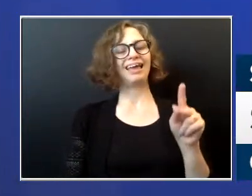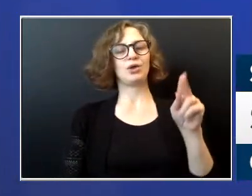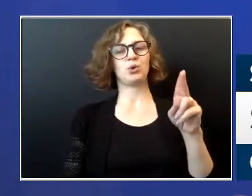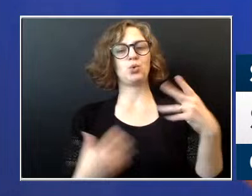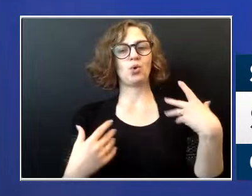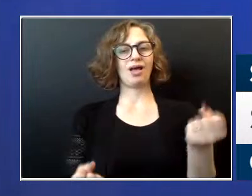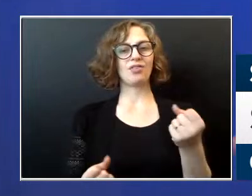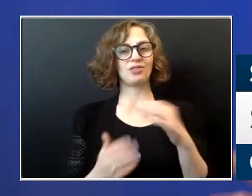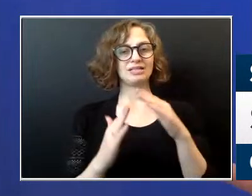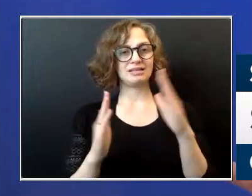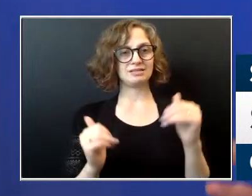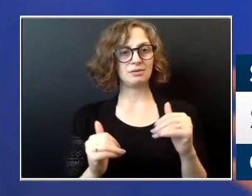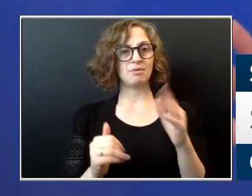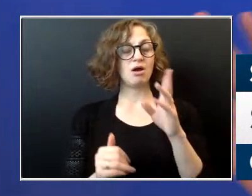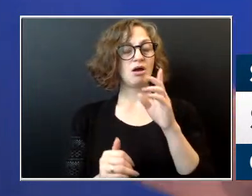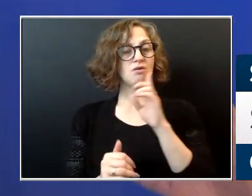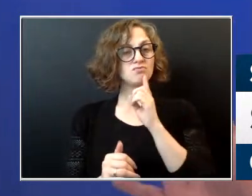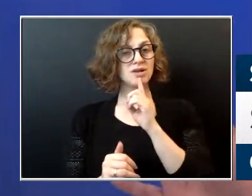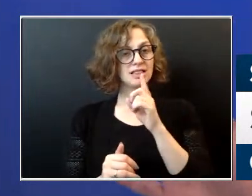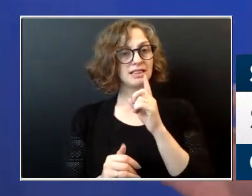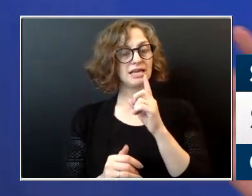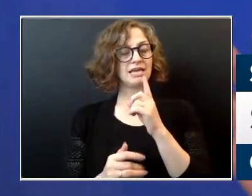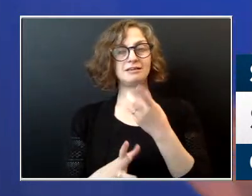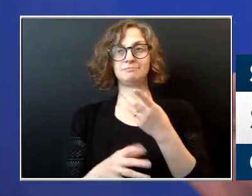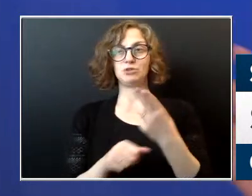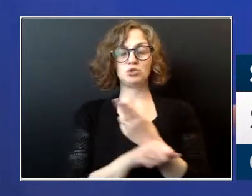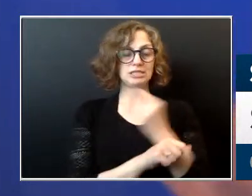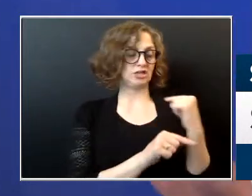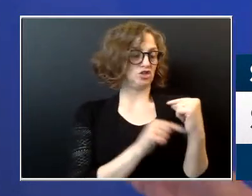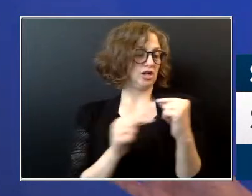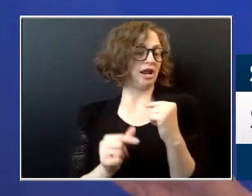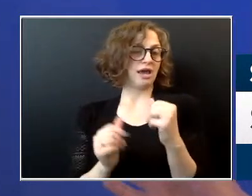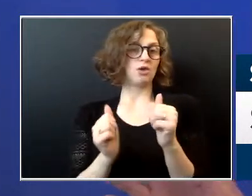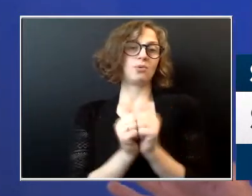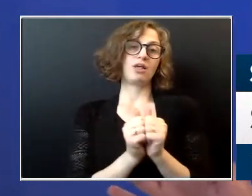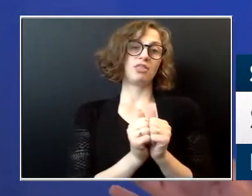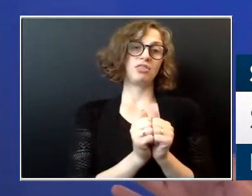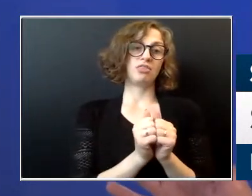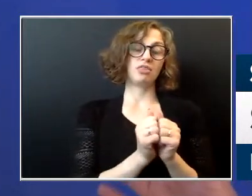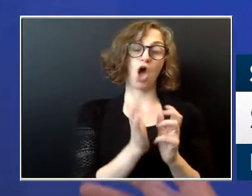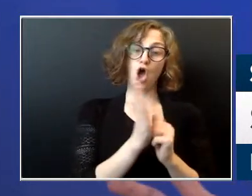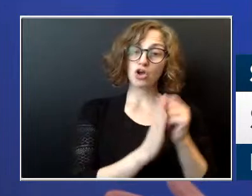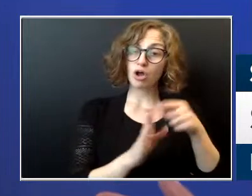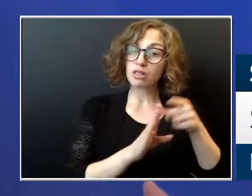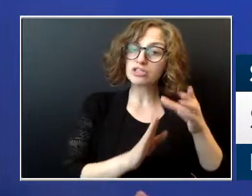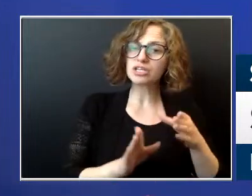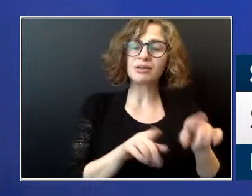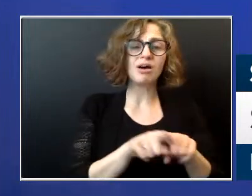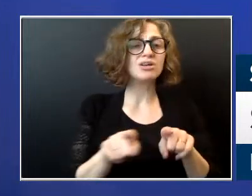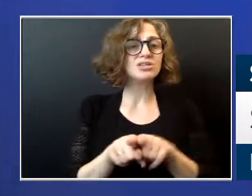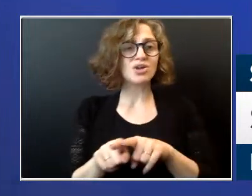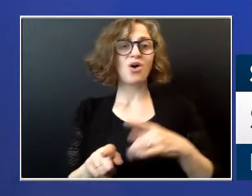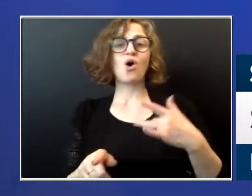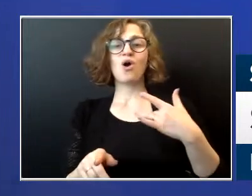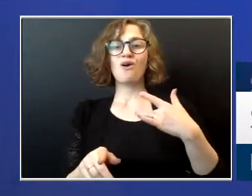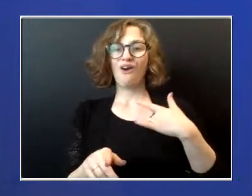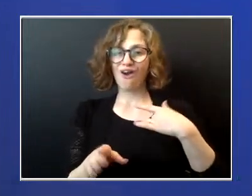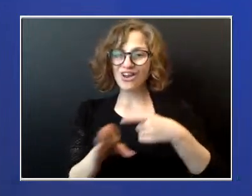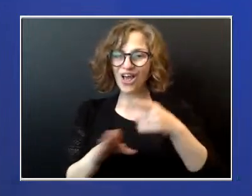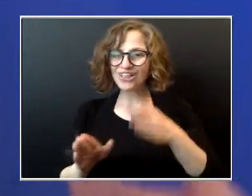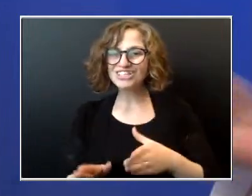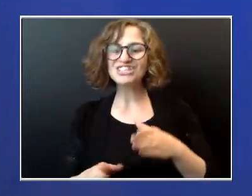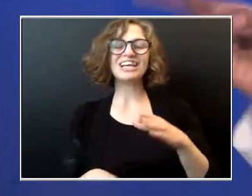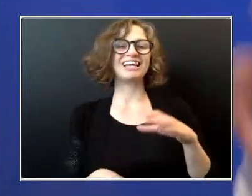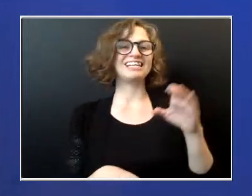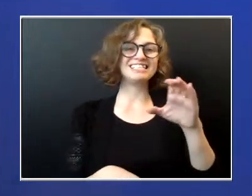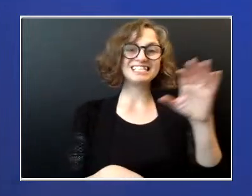into oncology, but cardiology, and looking at the need across many different. Cystic fibrosis. Cystic fibrosis. I'm just